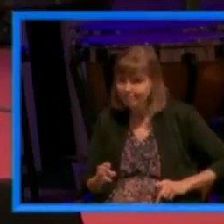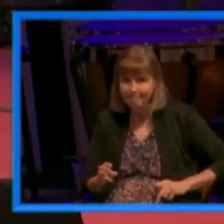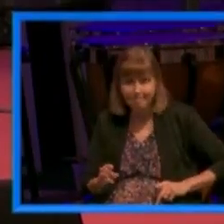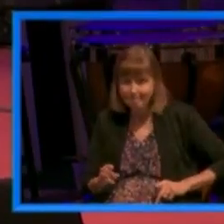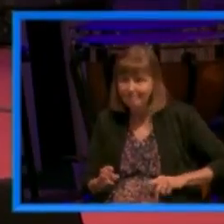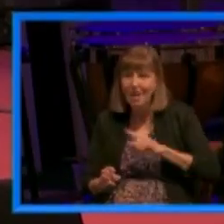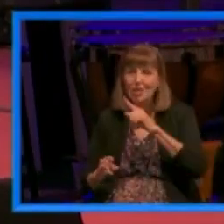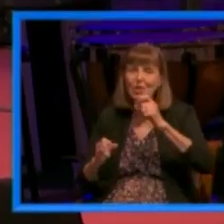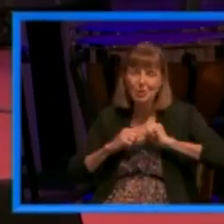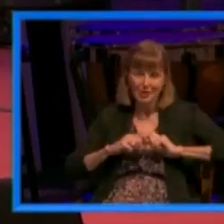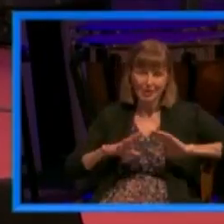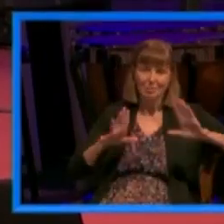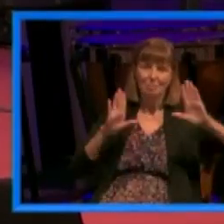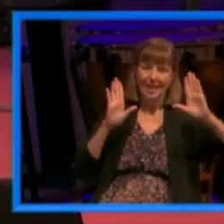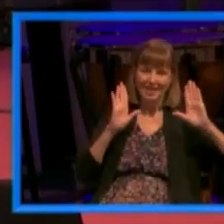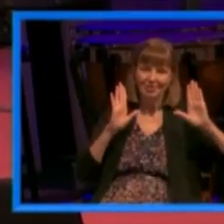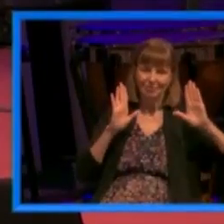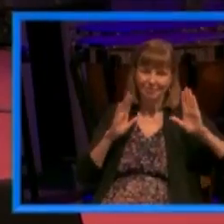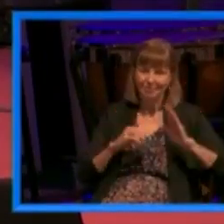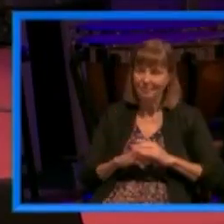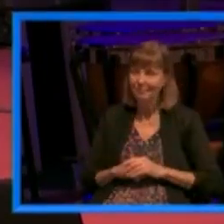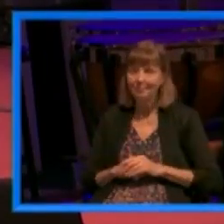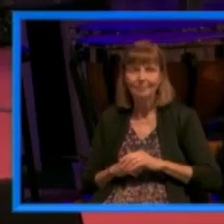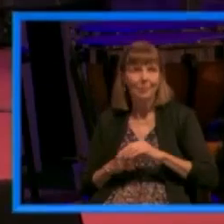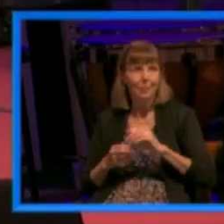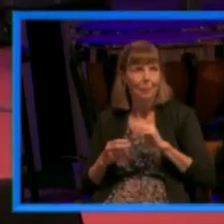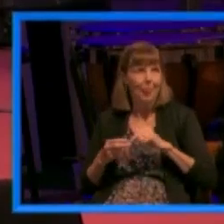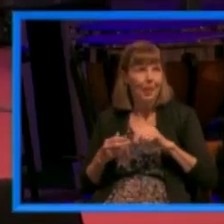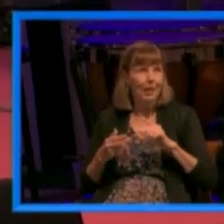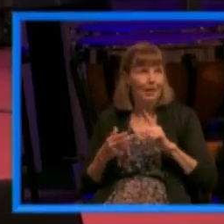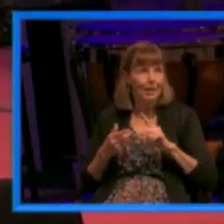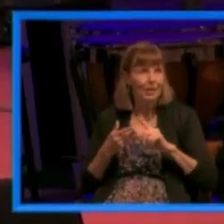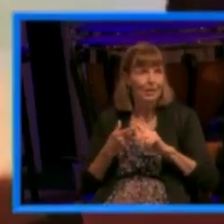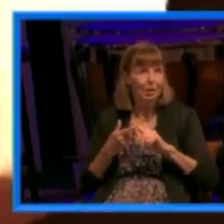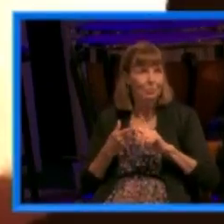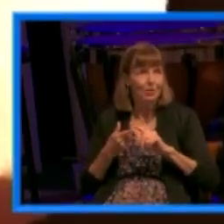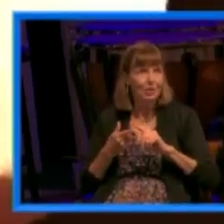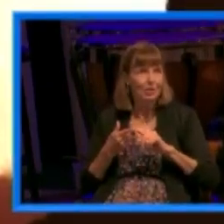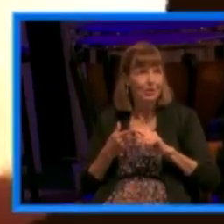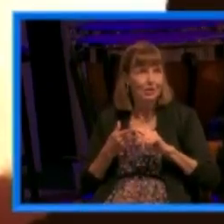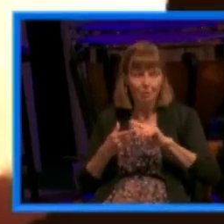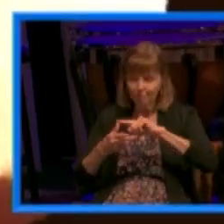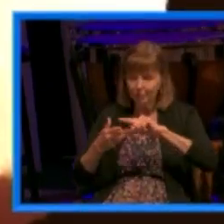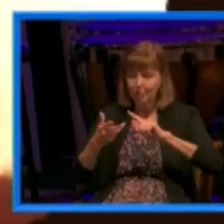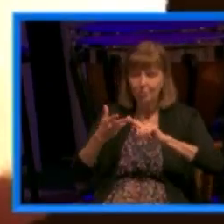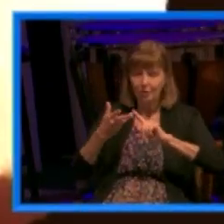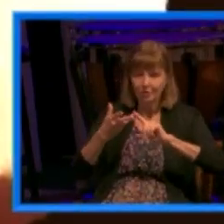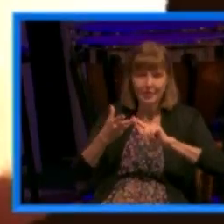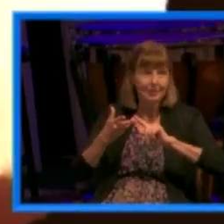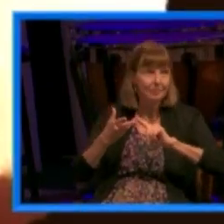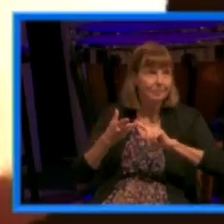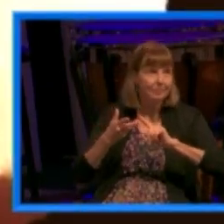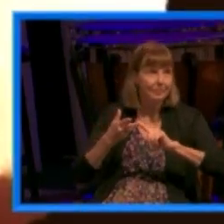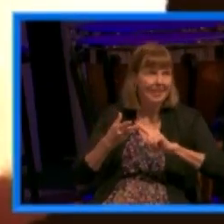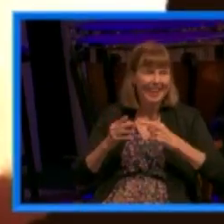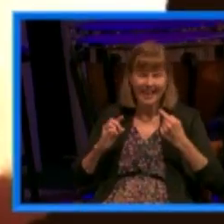two, I want you to see the pain of sin. Look at what happens when we fall into this cycle of sin. Look at verse